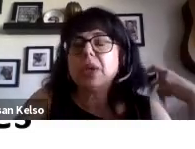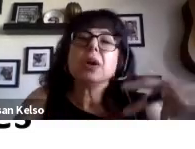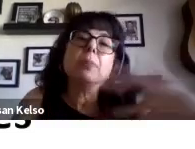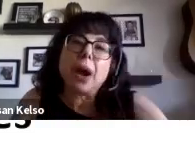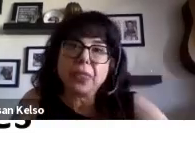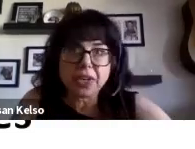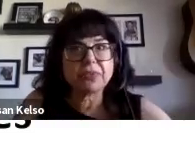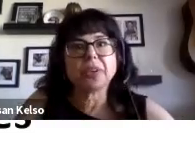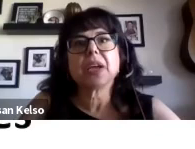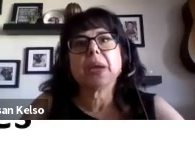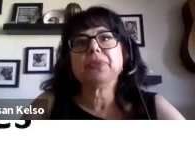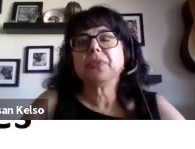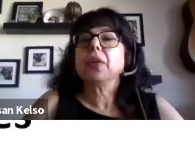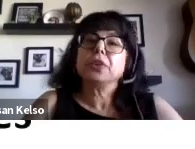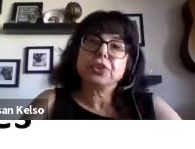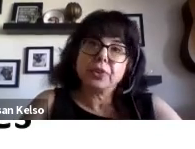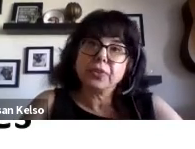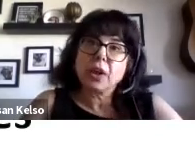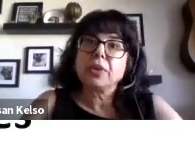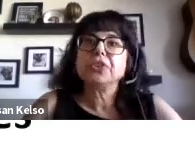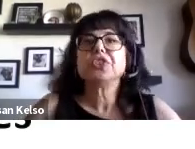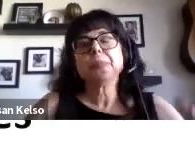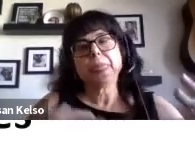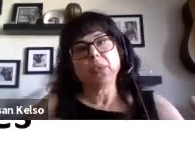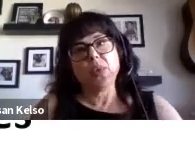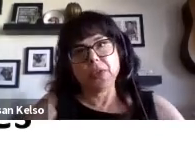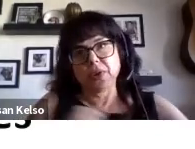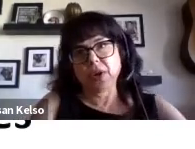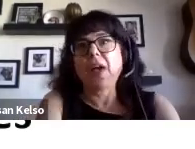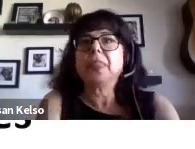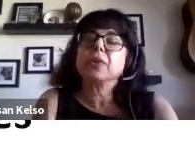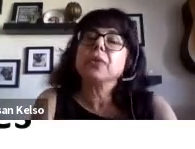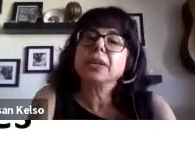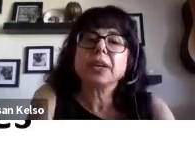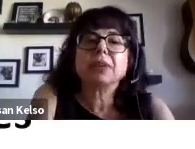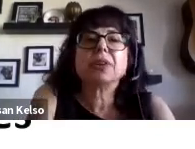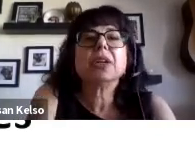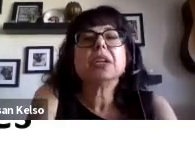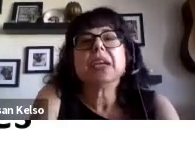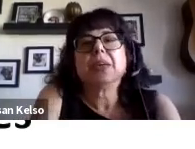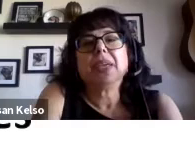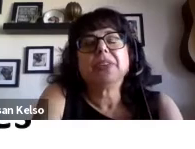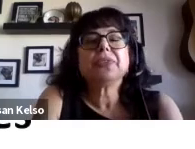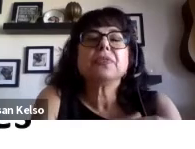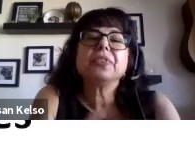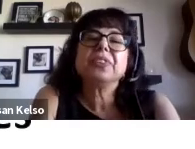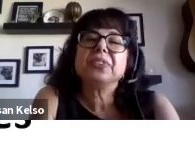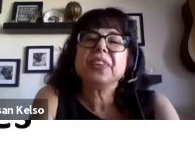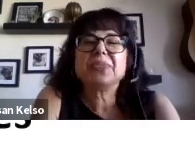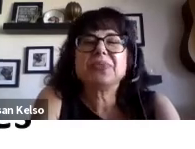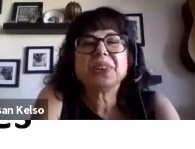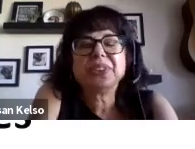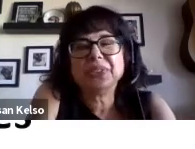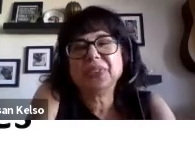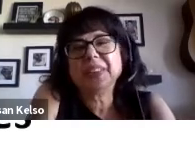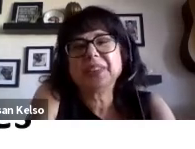you about the different types of health insurance coverage, whether or not they're going to cover ABA services. And